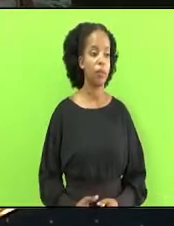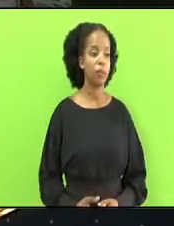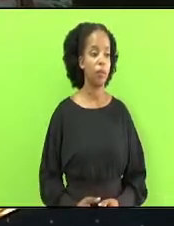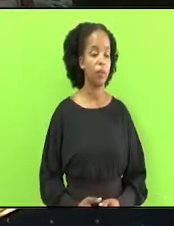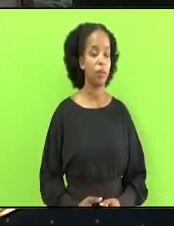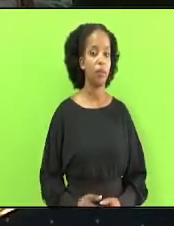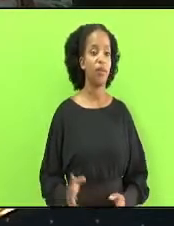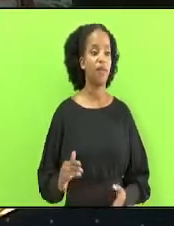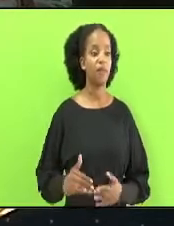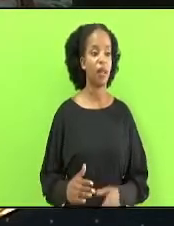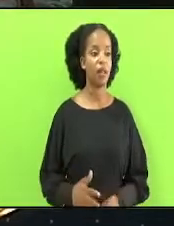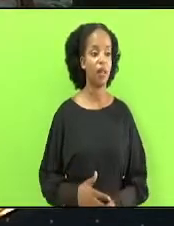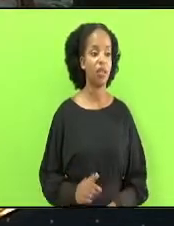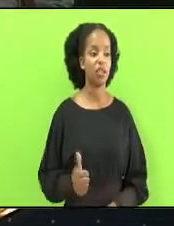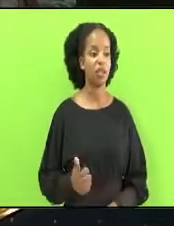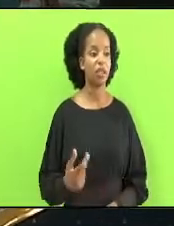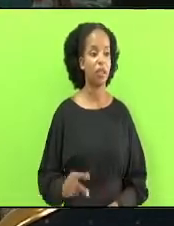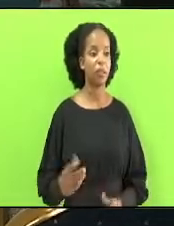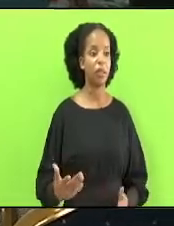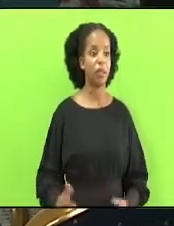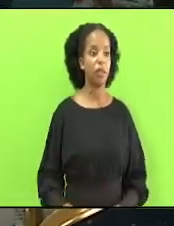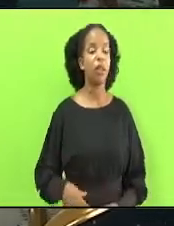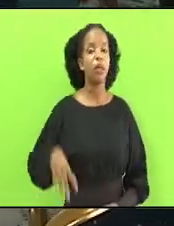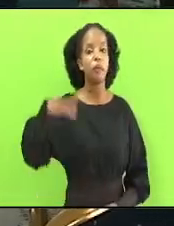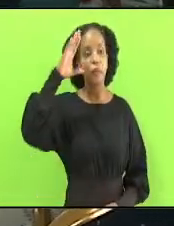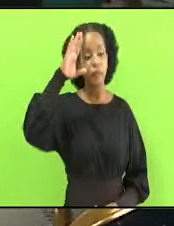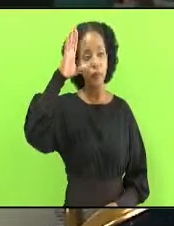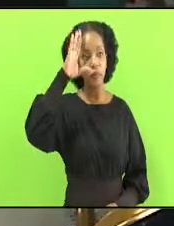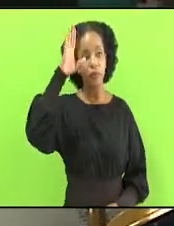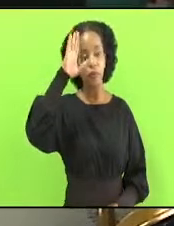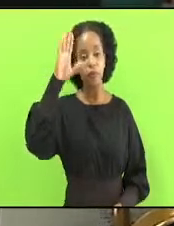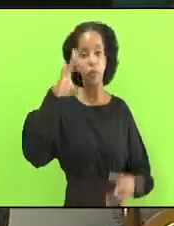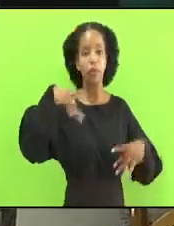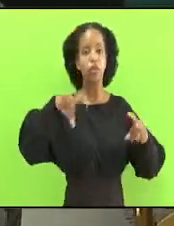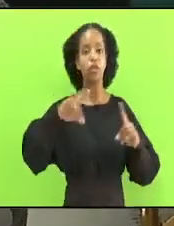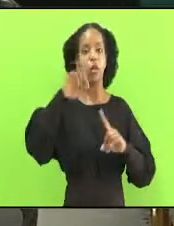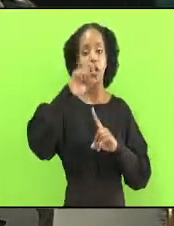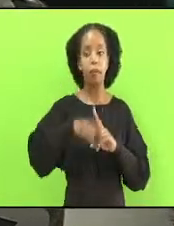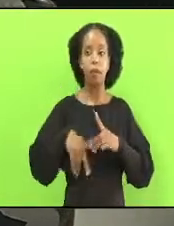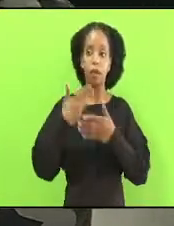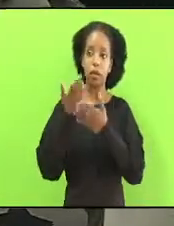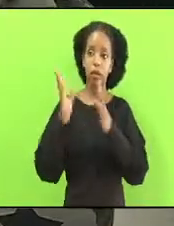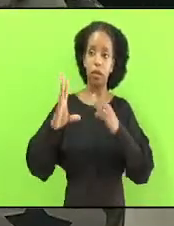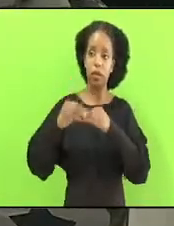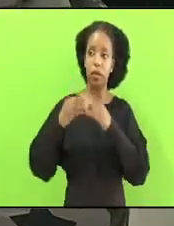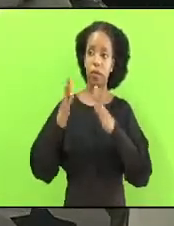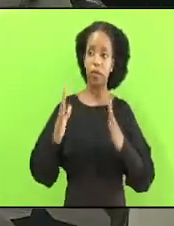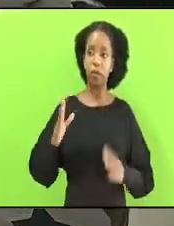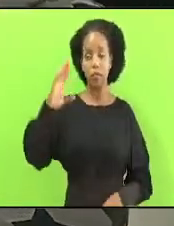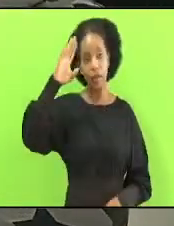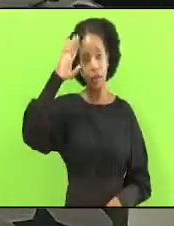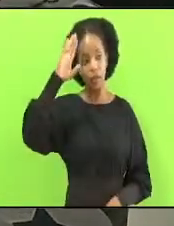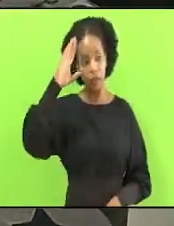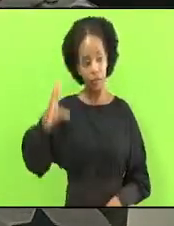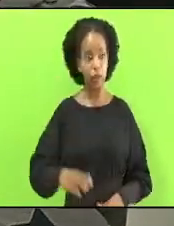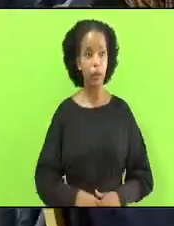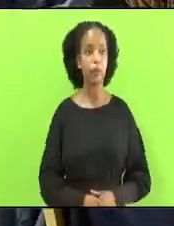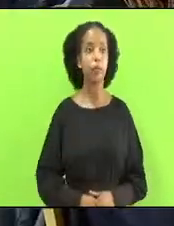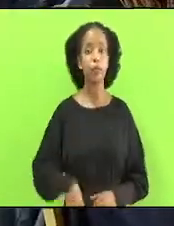Good morning, Honorable Chairperson and honorable members. Good afternoon, and good afternoon to